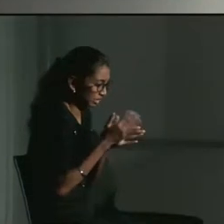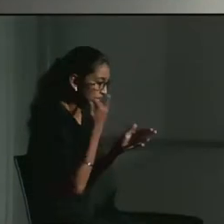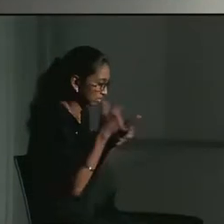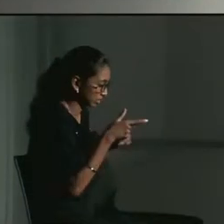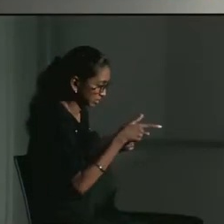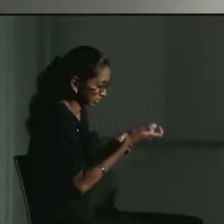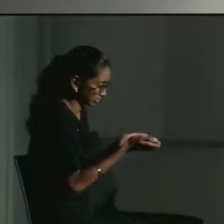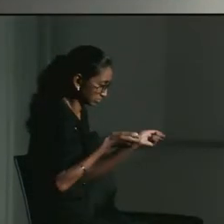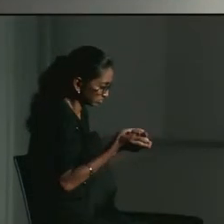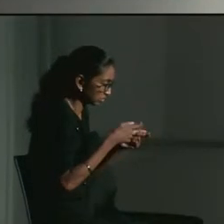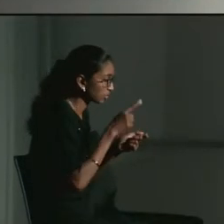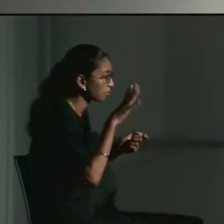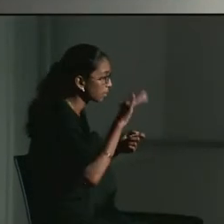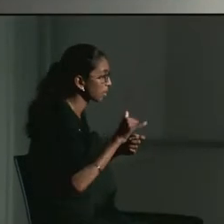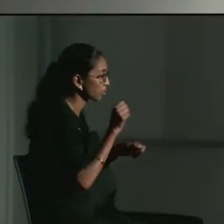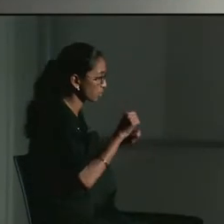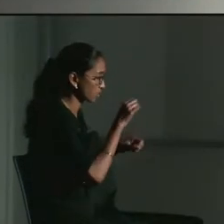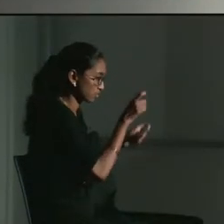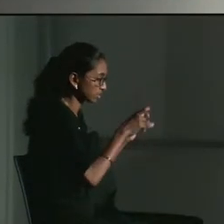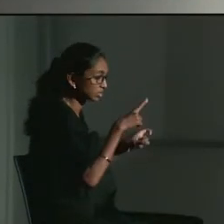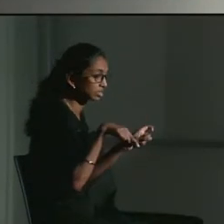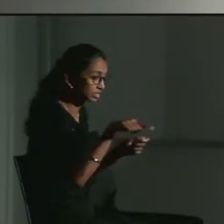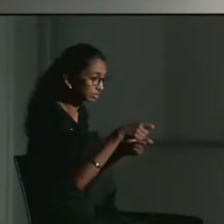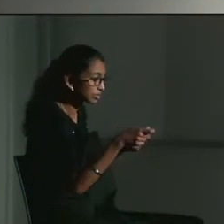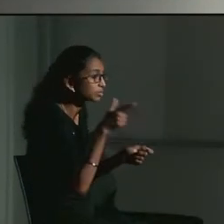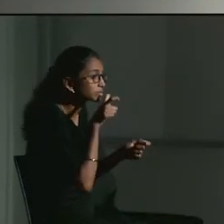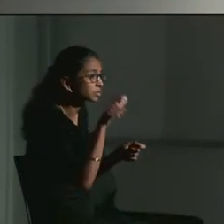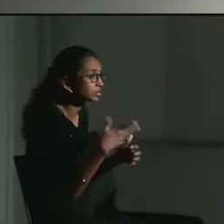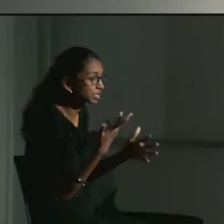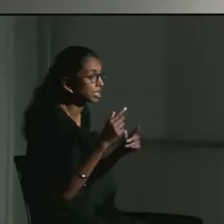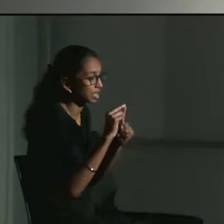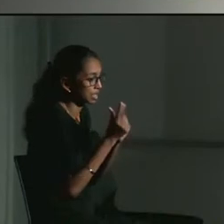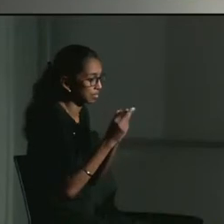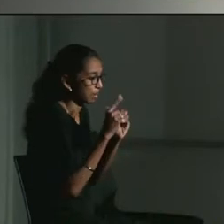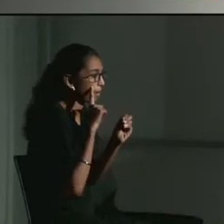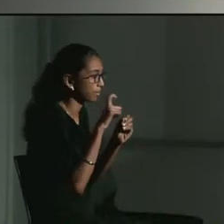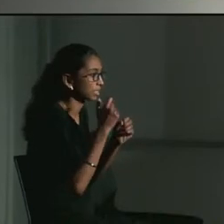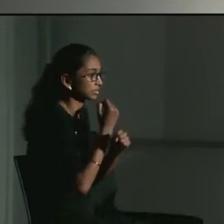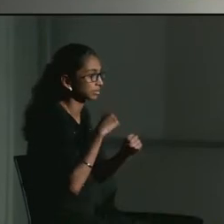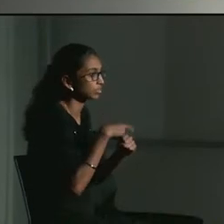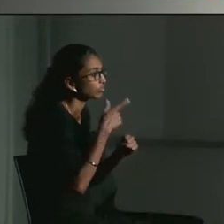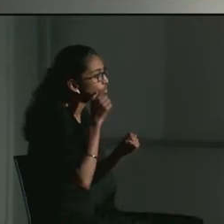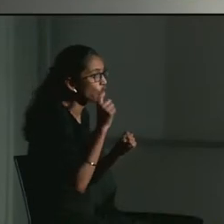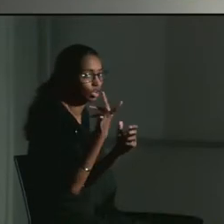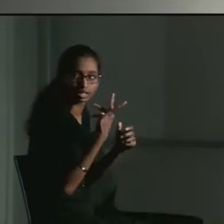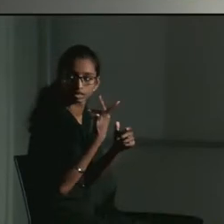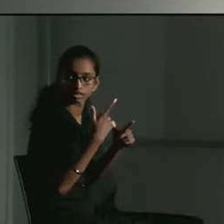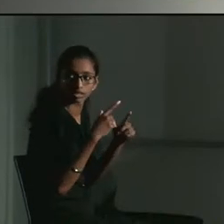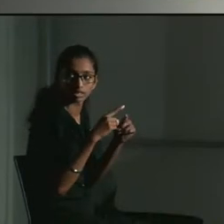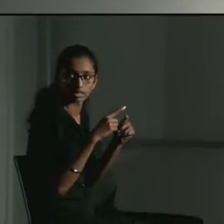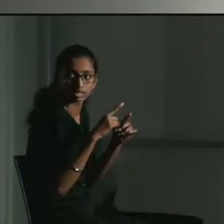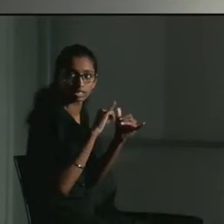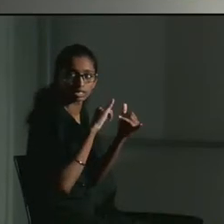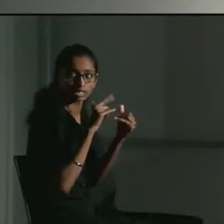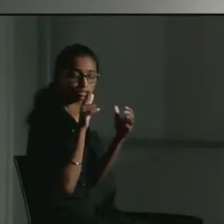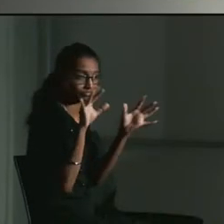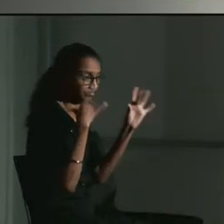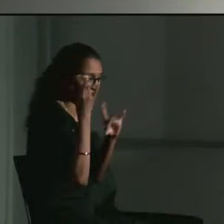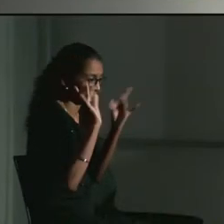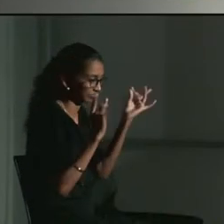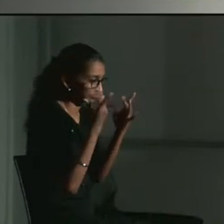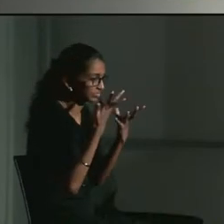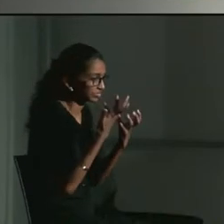by workers? So we kind of took a public space called Samsa, which is behind Ravindra Kala Kshetra, where we kind